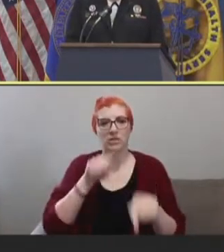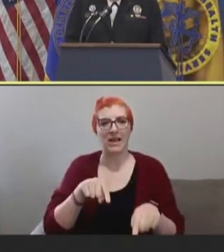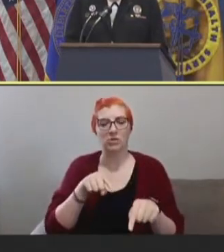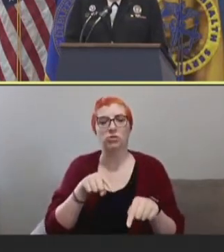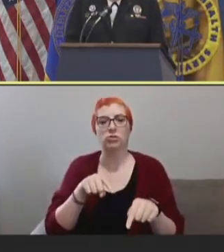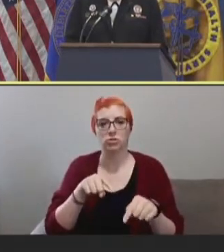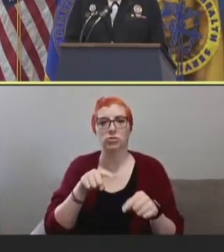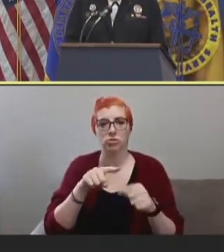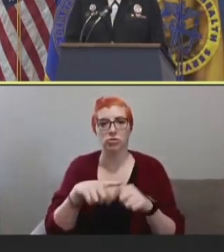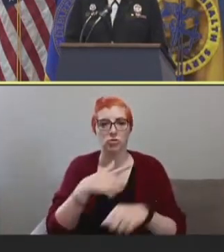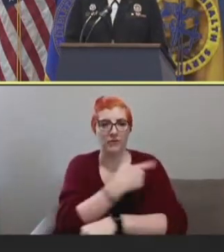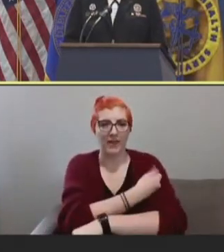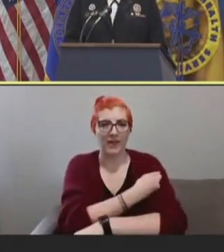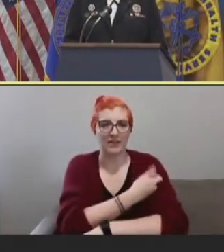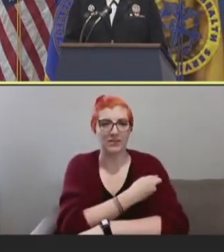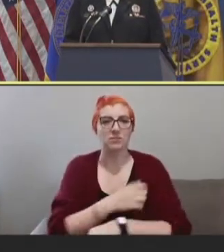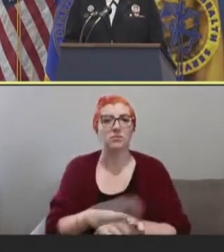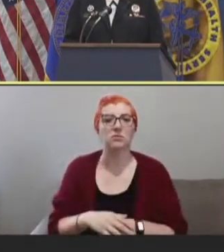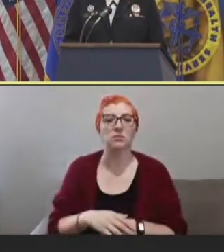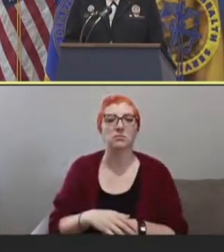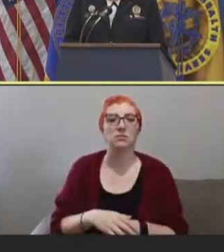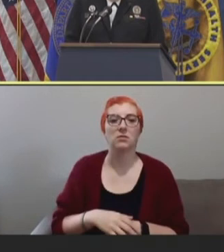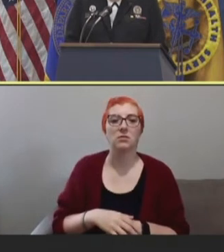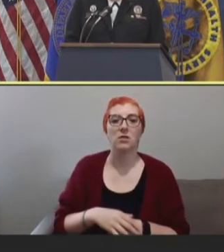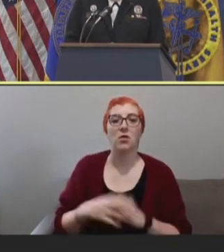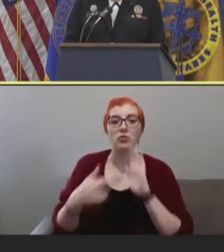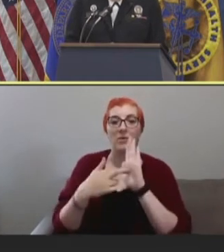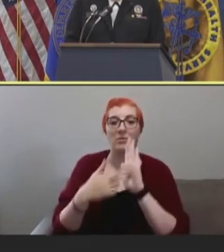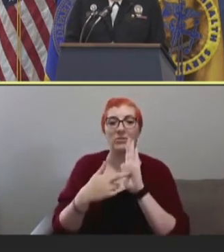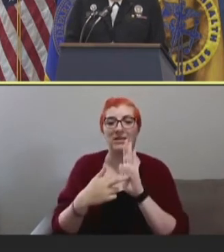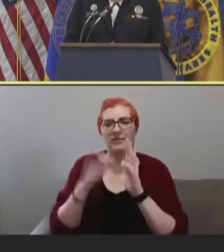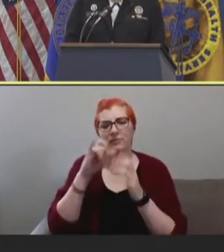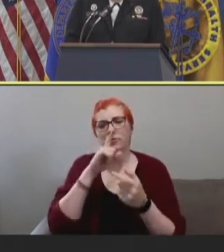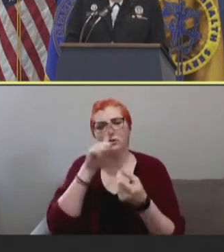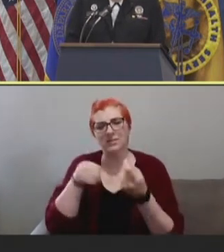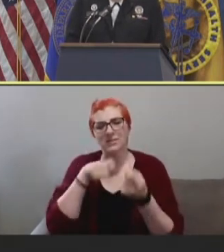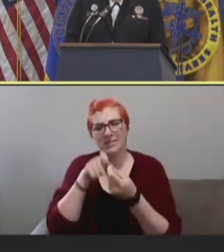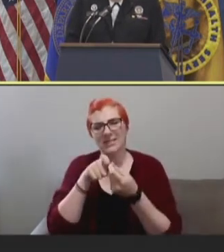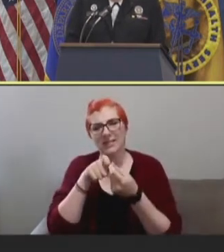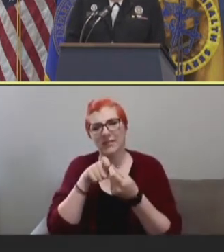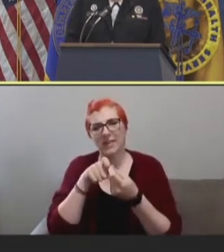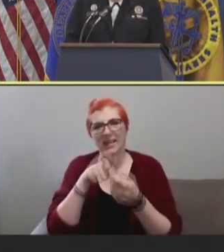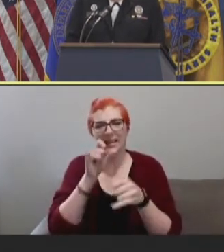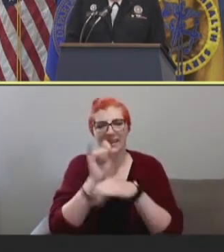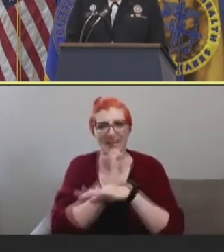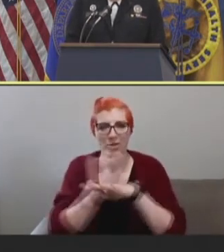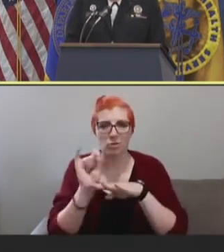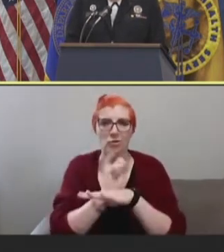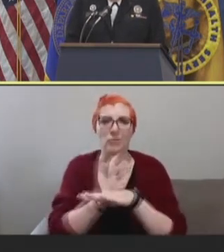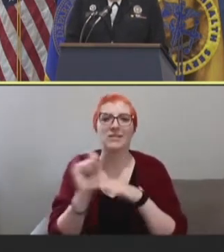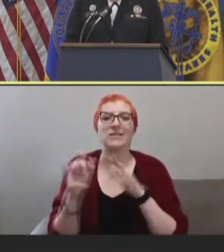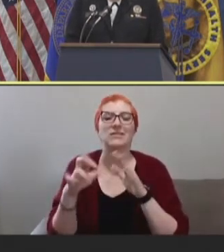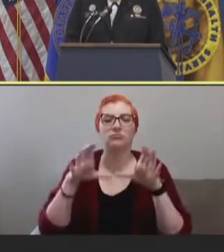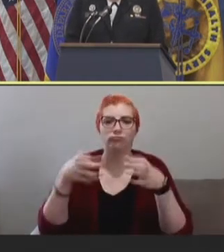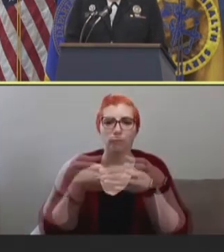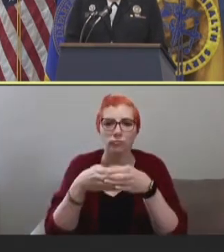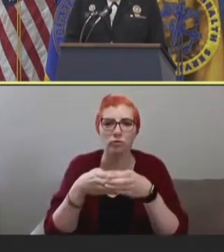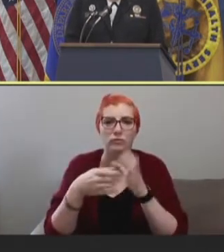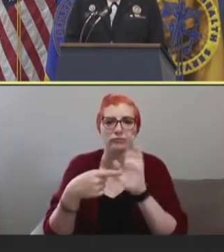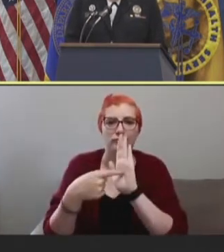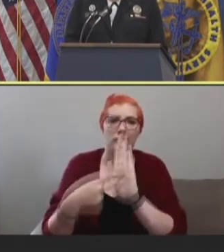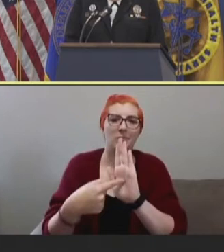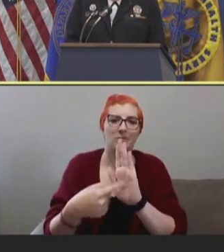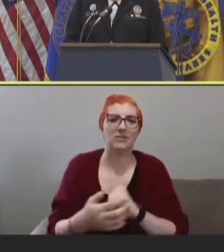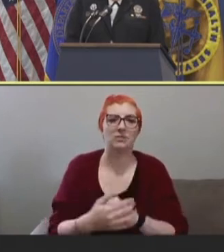provide views of industry or special interest groups. The announcement is to solicit nominations of qualified candidates to